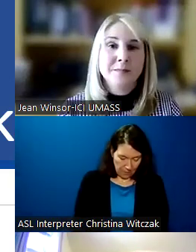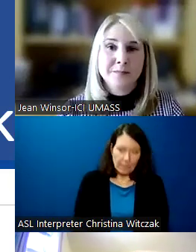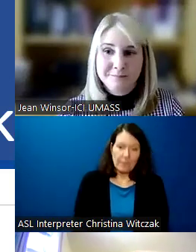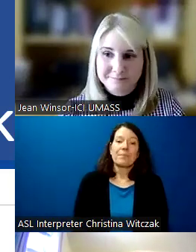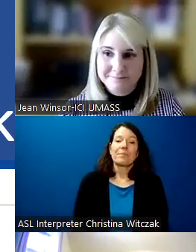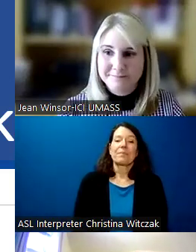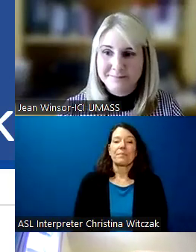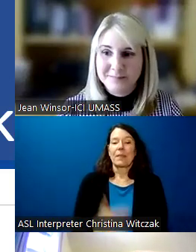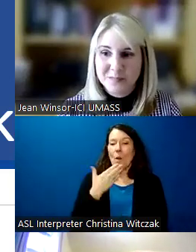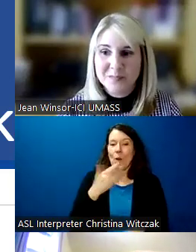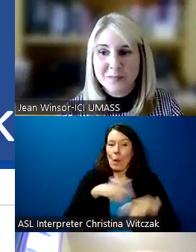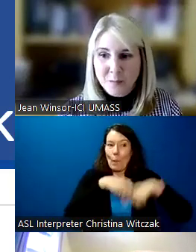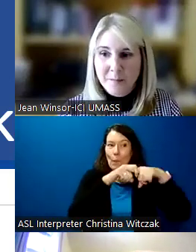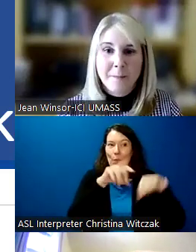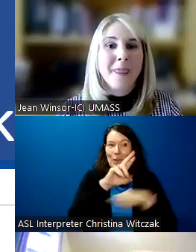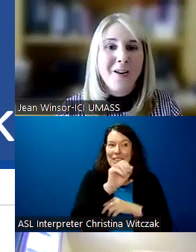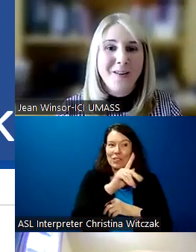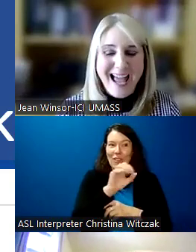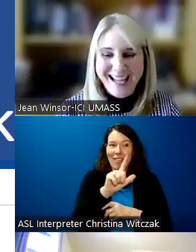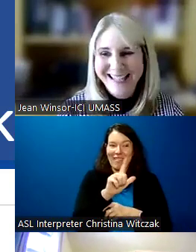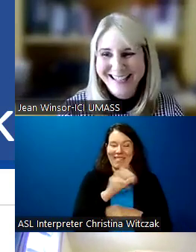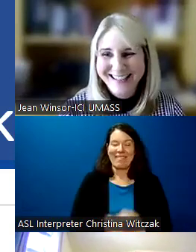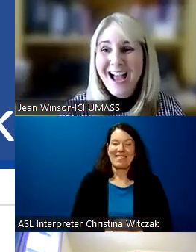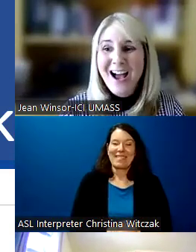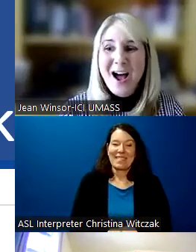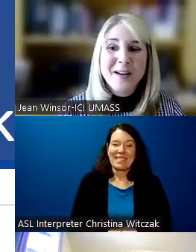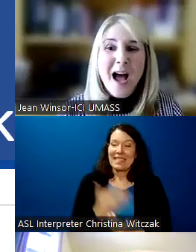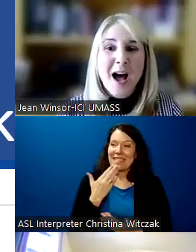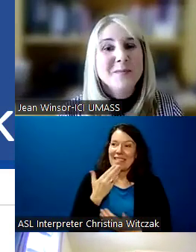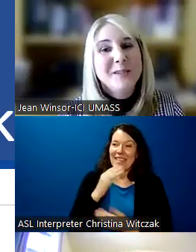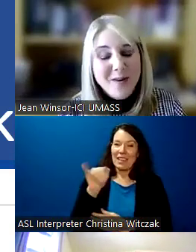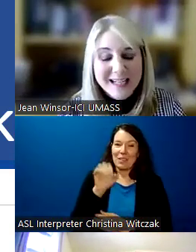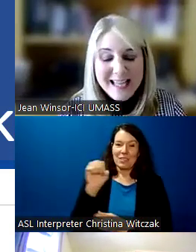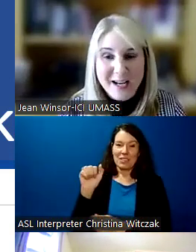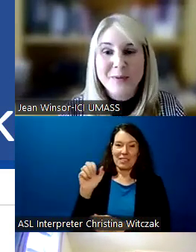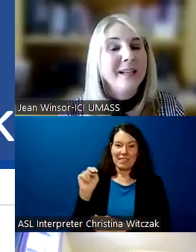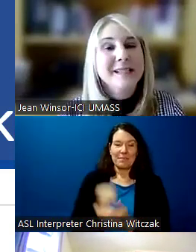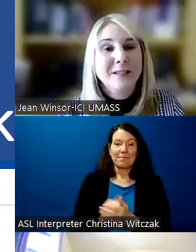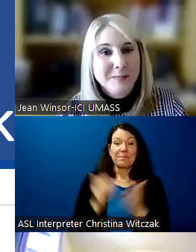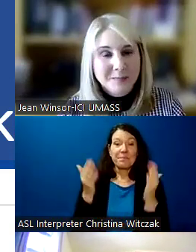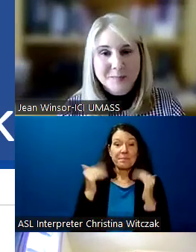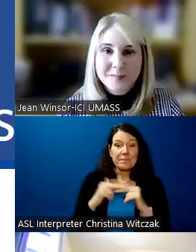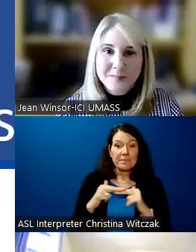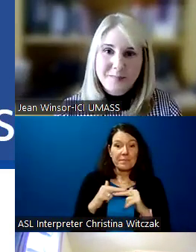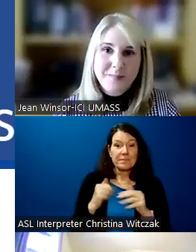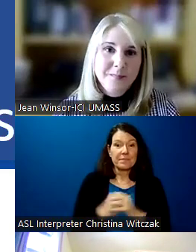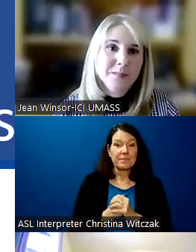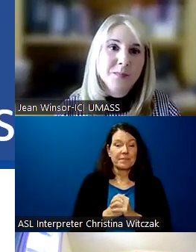Sounds good. So hang tight, Rachel. Thanks, Jean. Okay. So next slide, please.